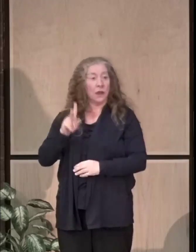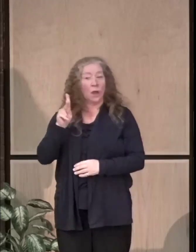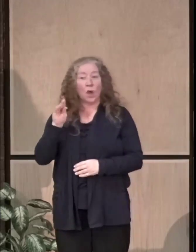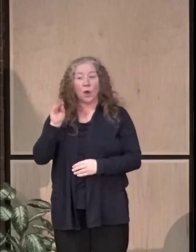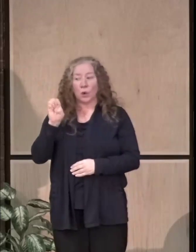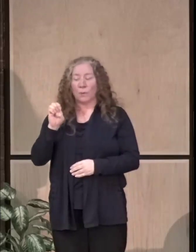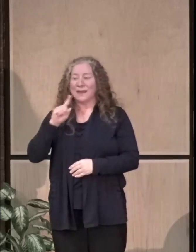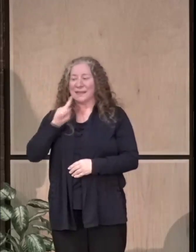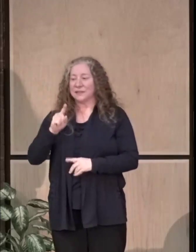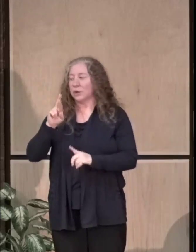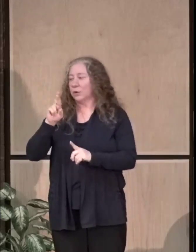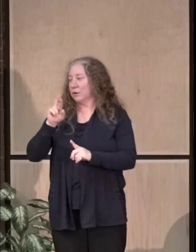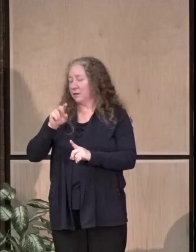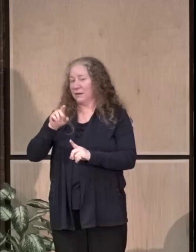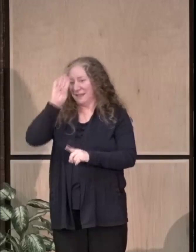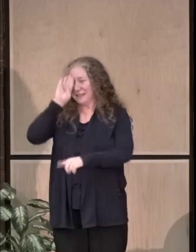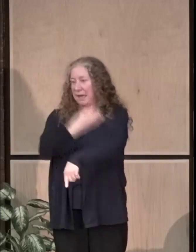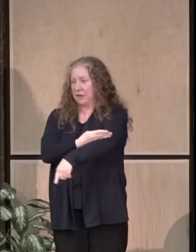Sergeant Carter's son. Yeah.